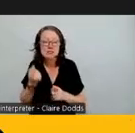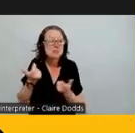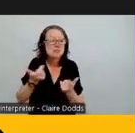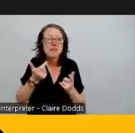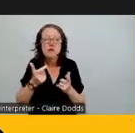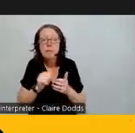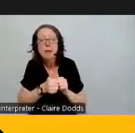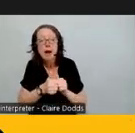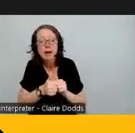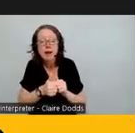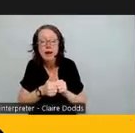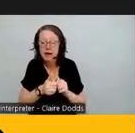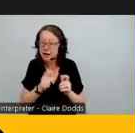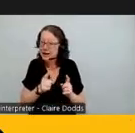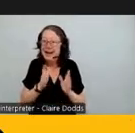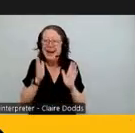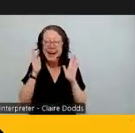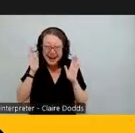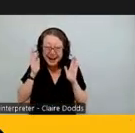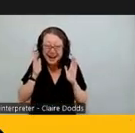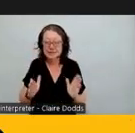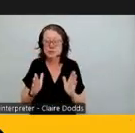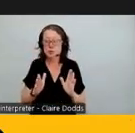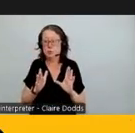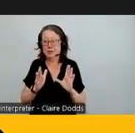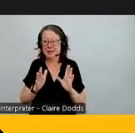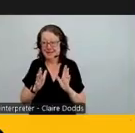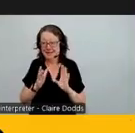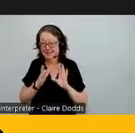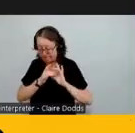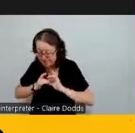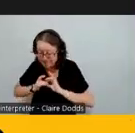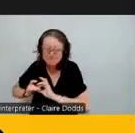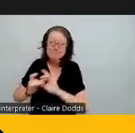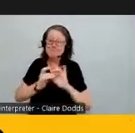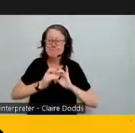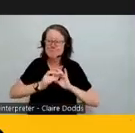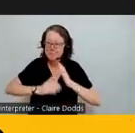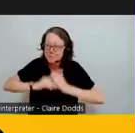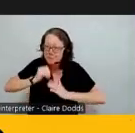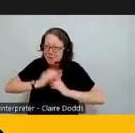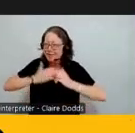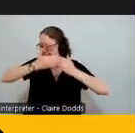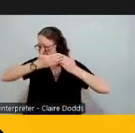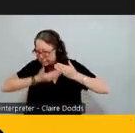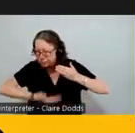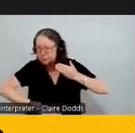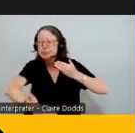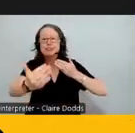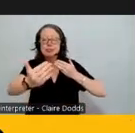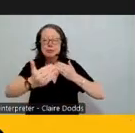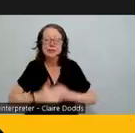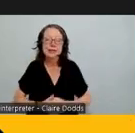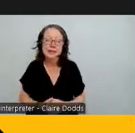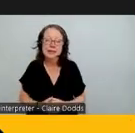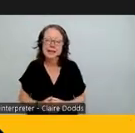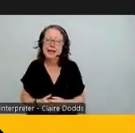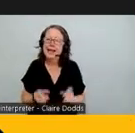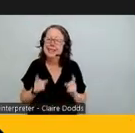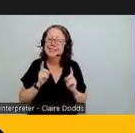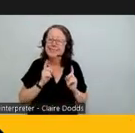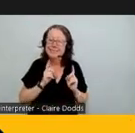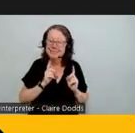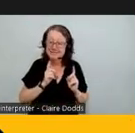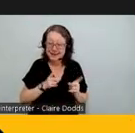a location? It really has to be, how do we build a movement that is going to last beyond 2026? And that